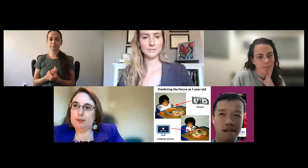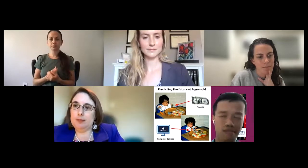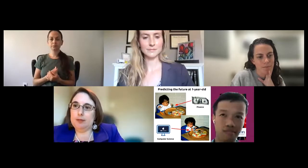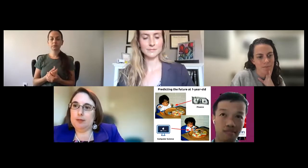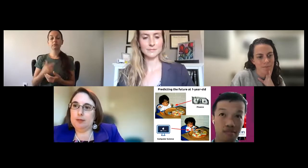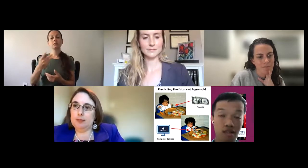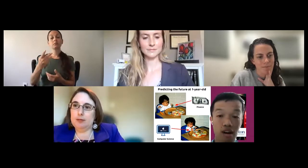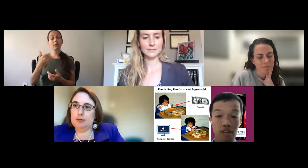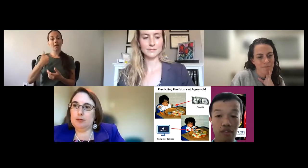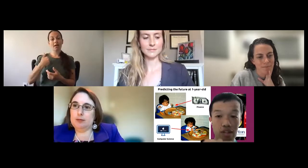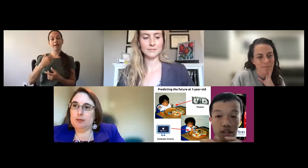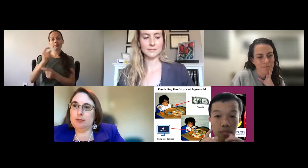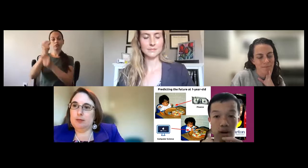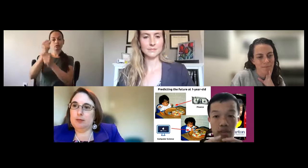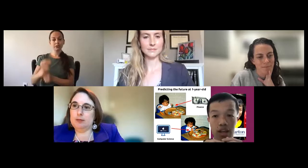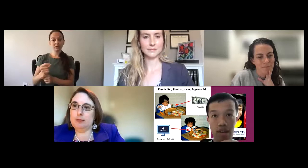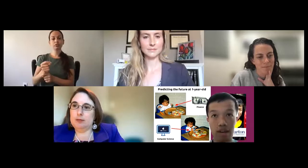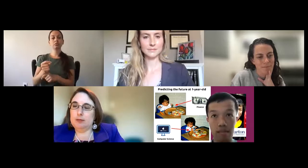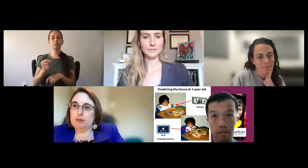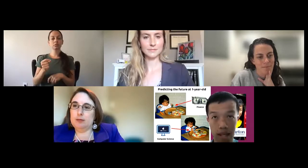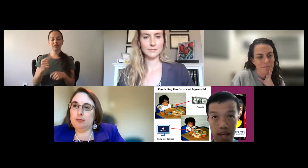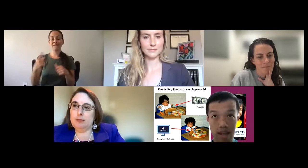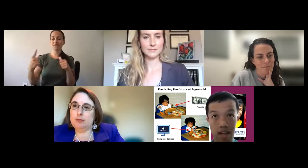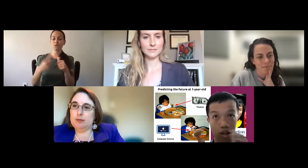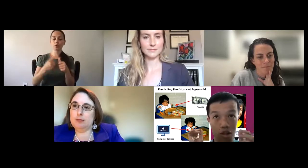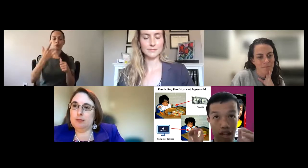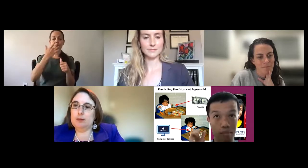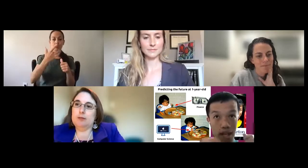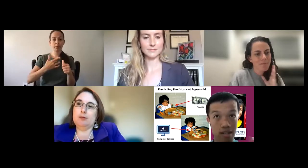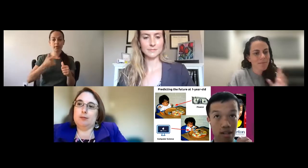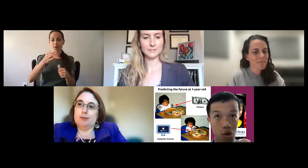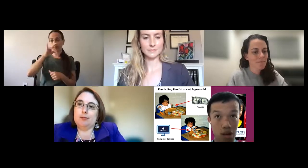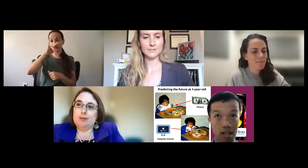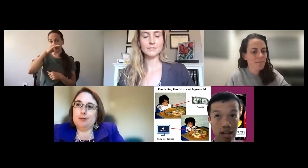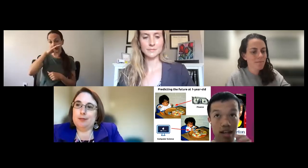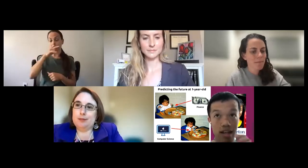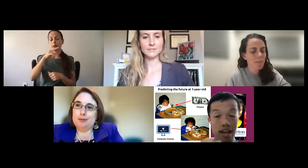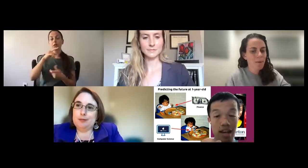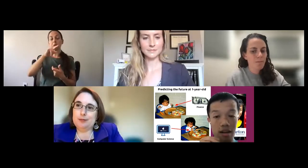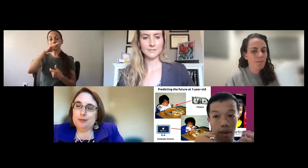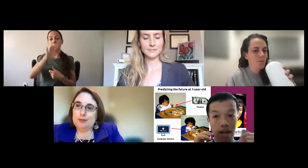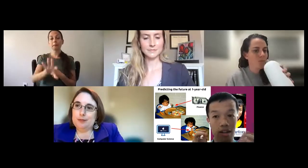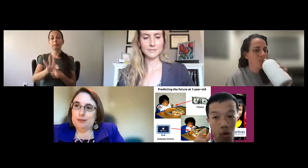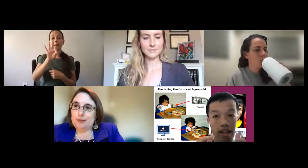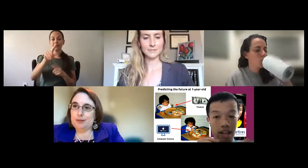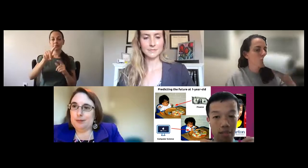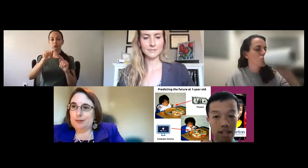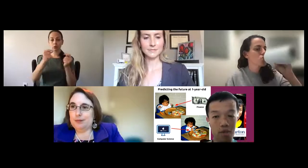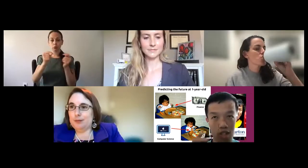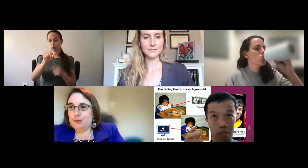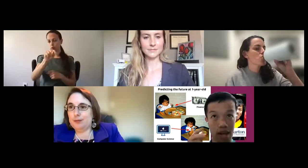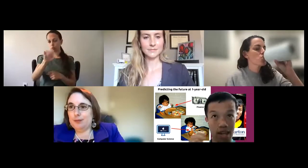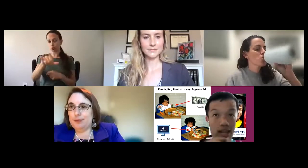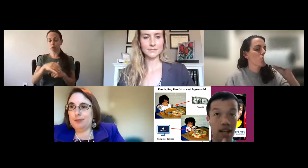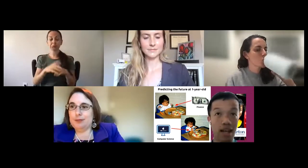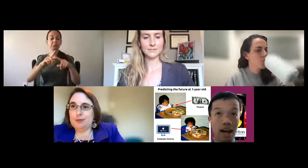tradition on the first birthday of a kid, the kid picks toys, and depending on the toy that the kid